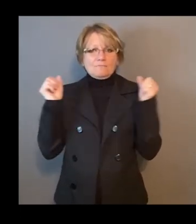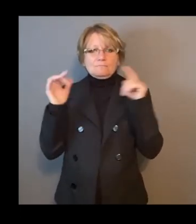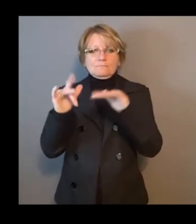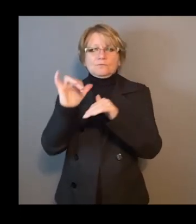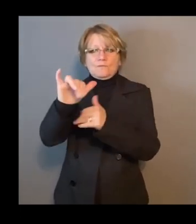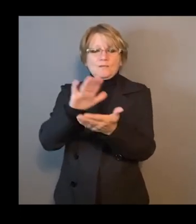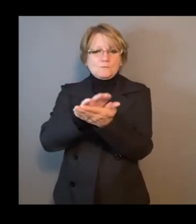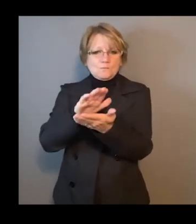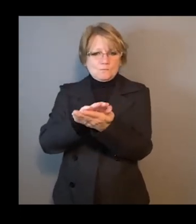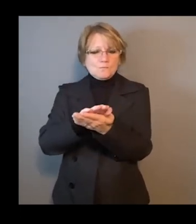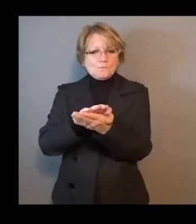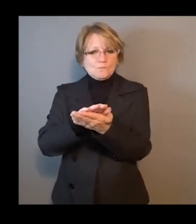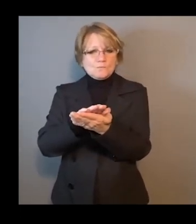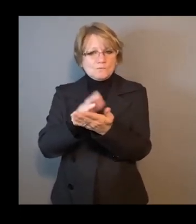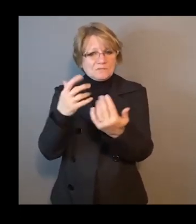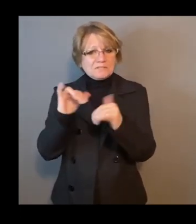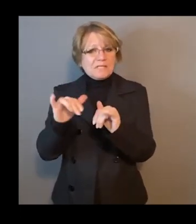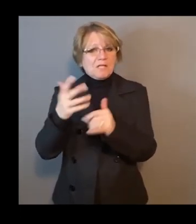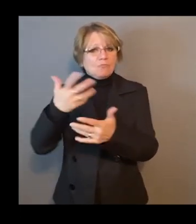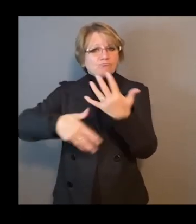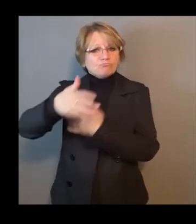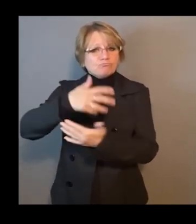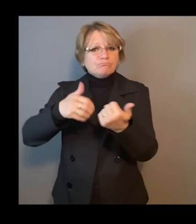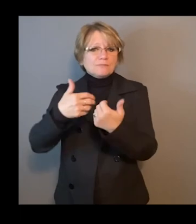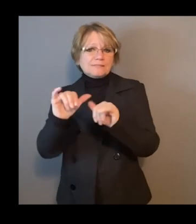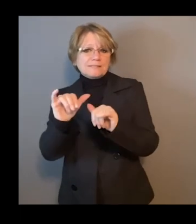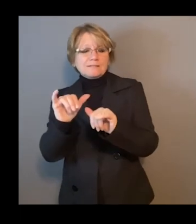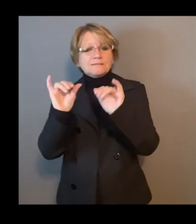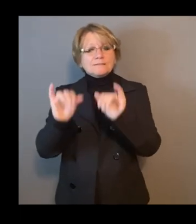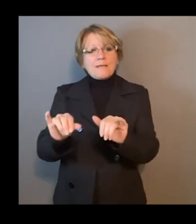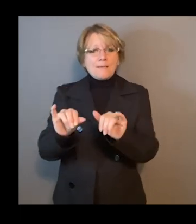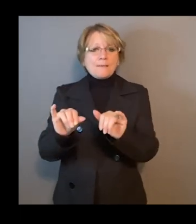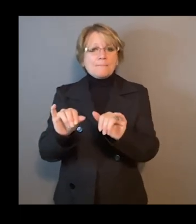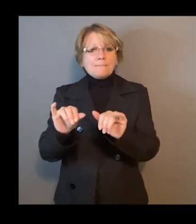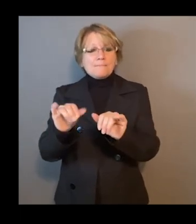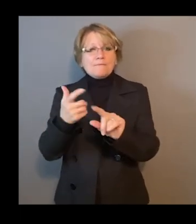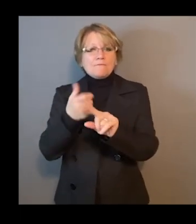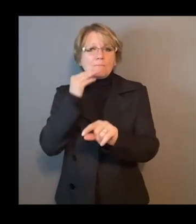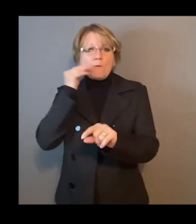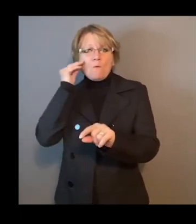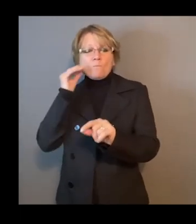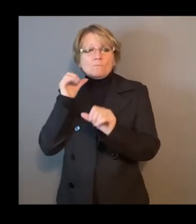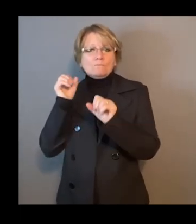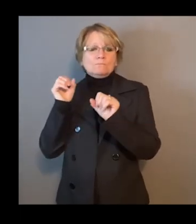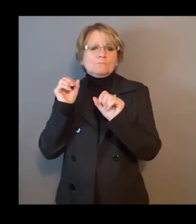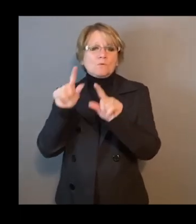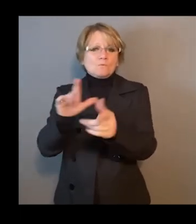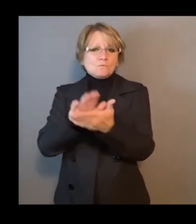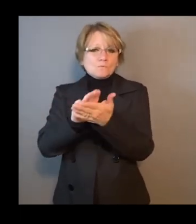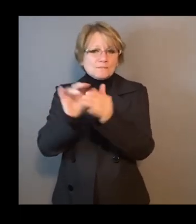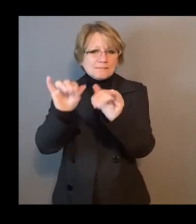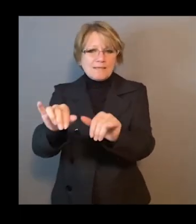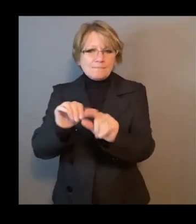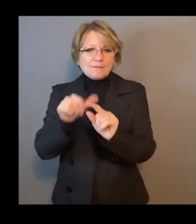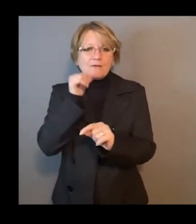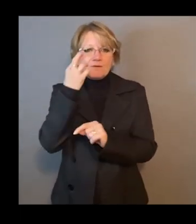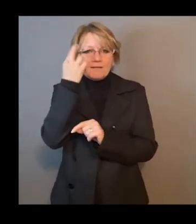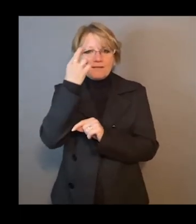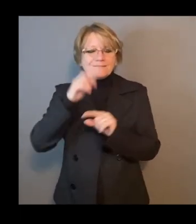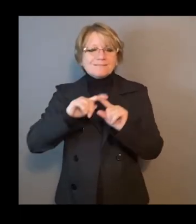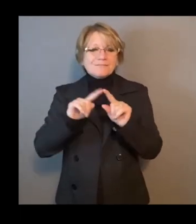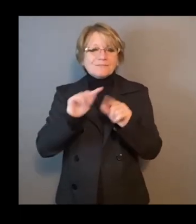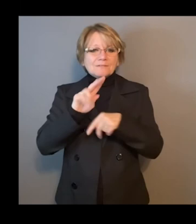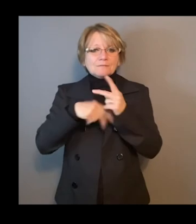school and they still have those same type of morals and they just aren't, they aren't aware of like the different types